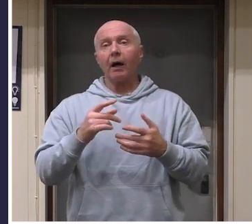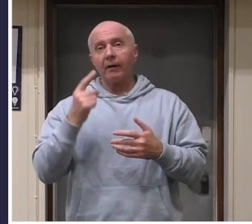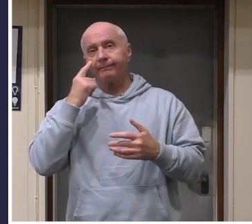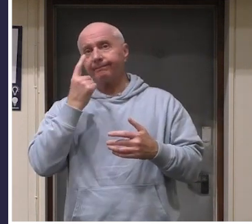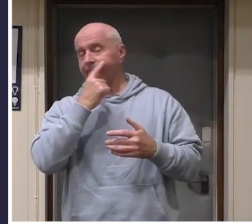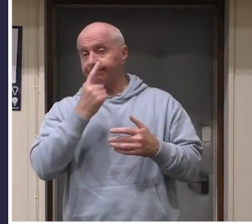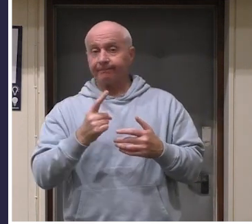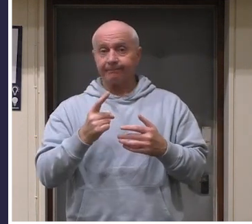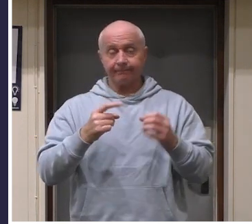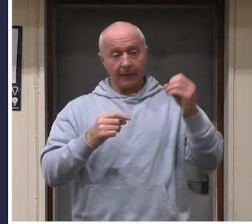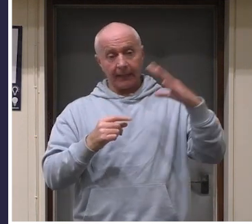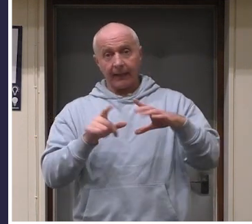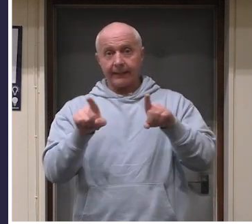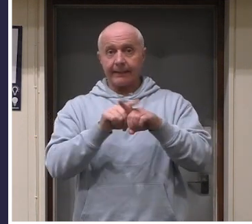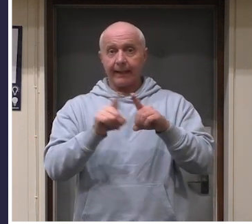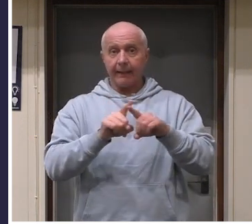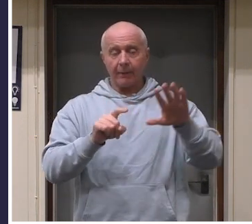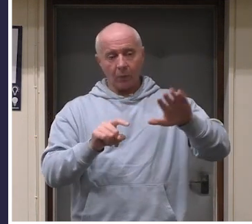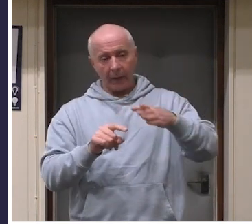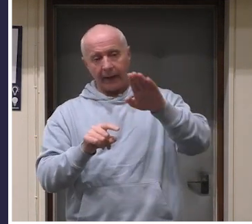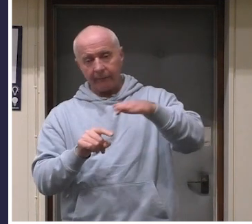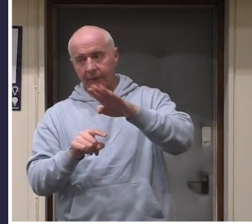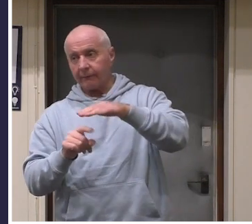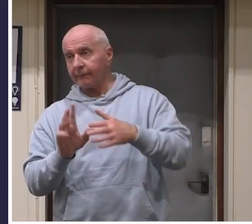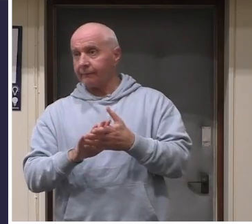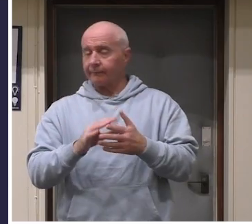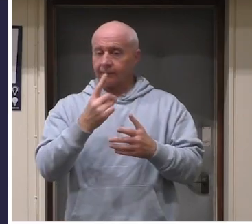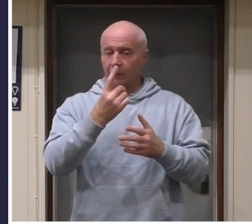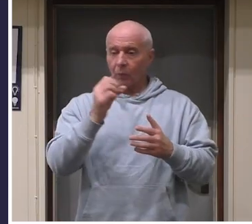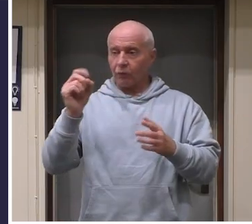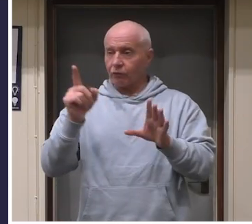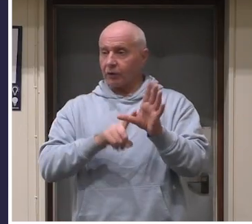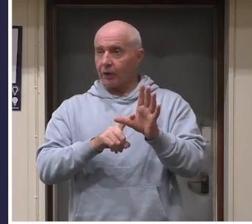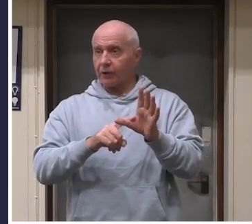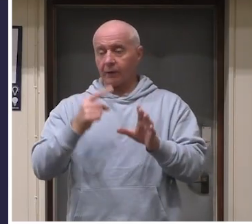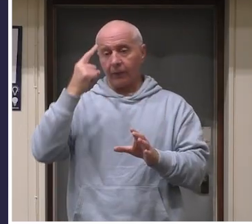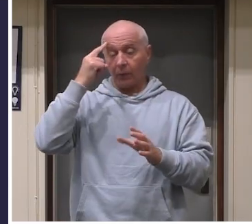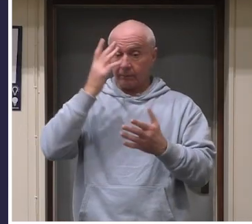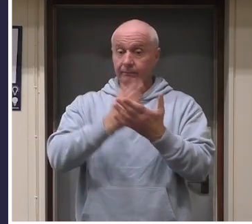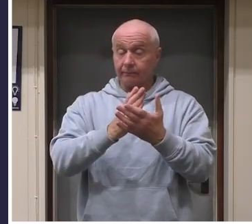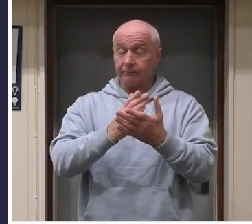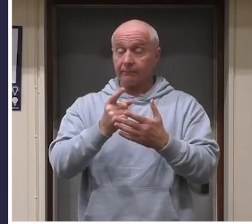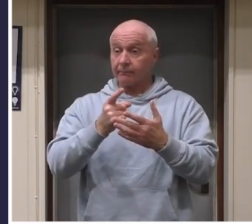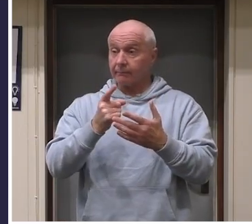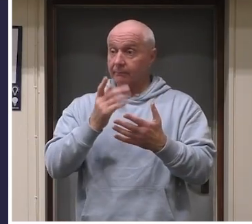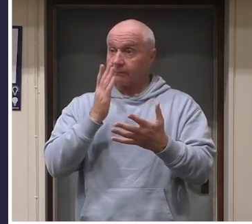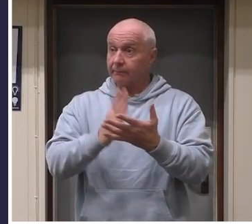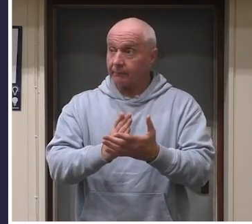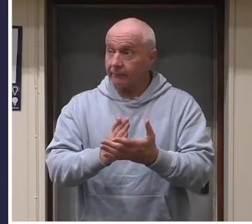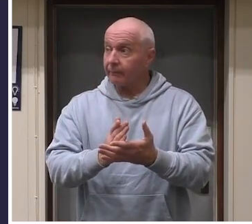that light actually does behave like waves. And for 100 years, people thought this to be true, and it is true,